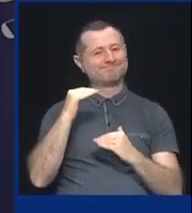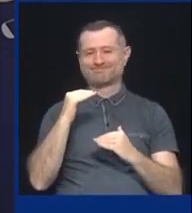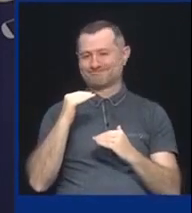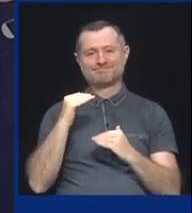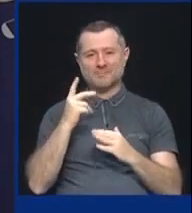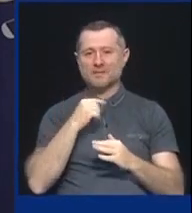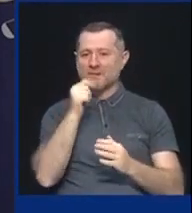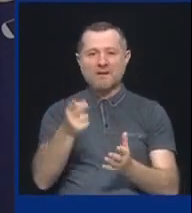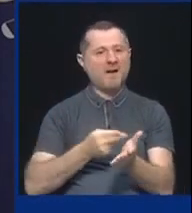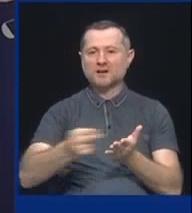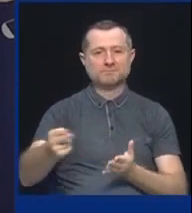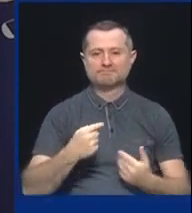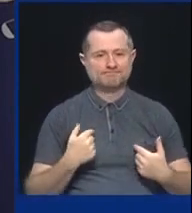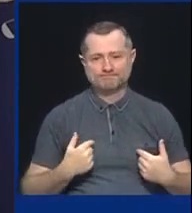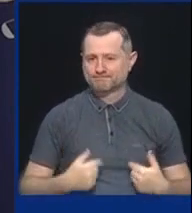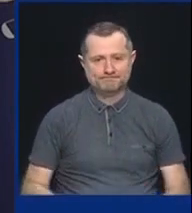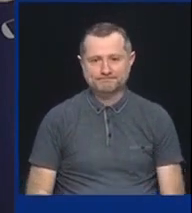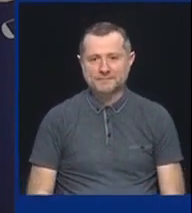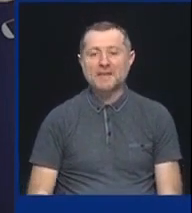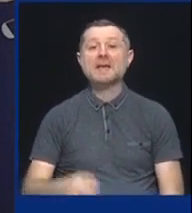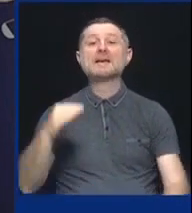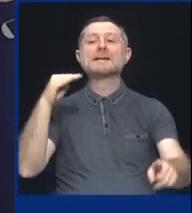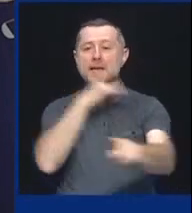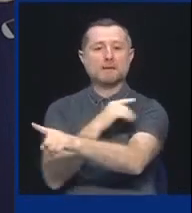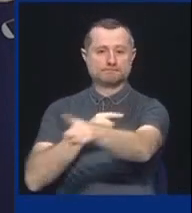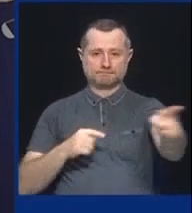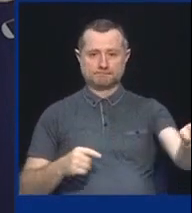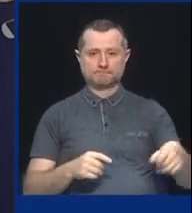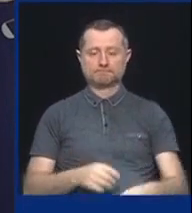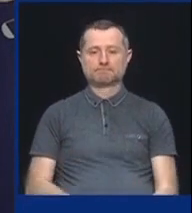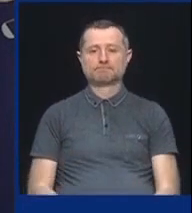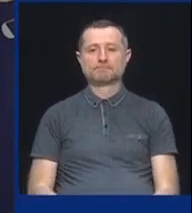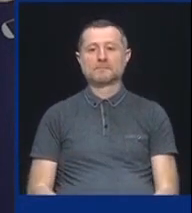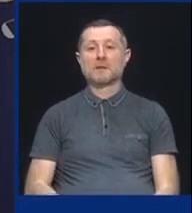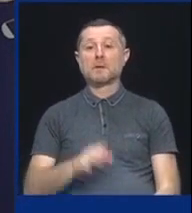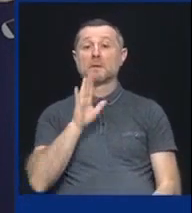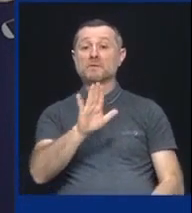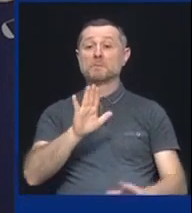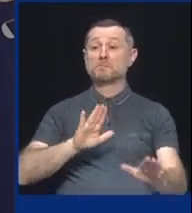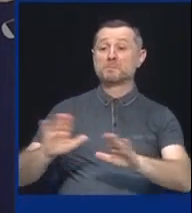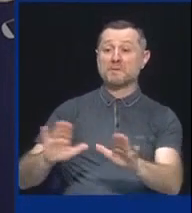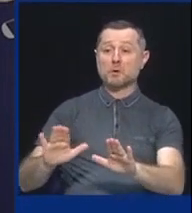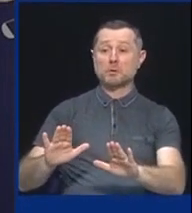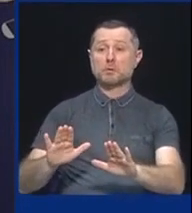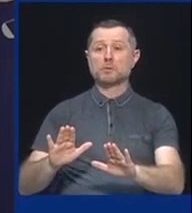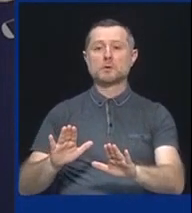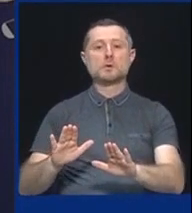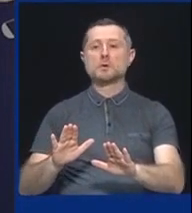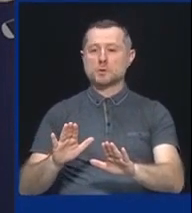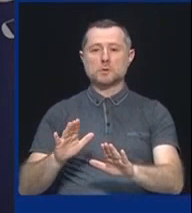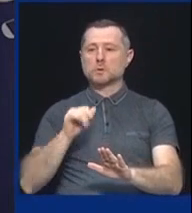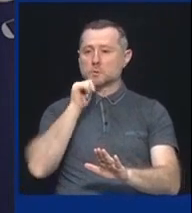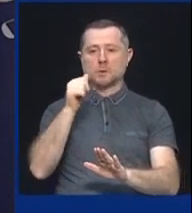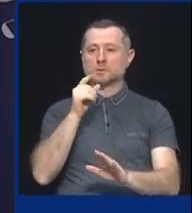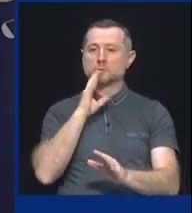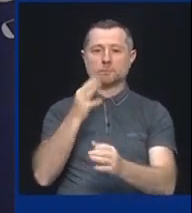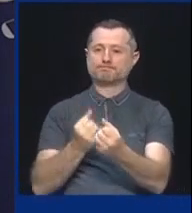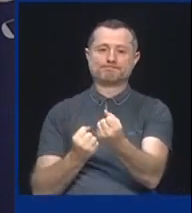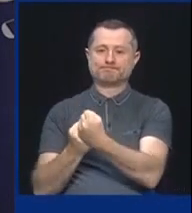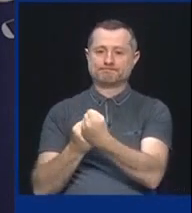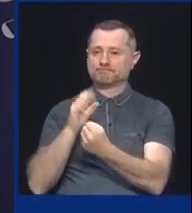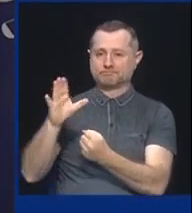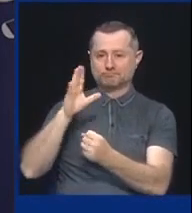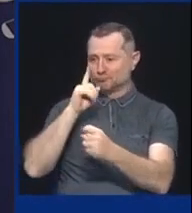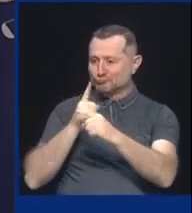it demonizes behavior that is unsustainable for society. If I